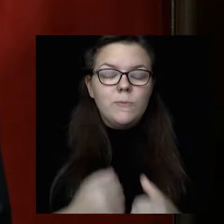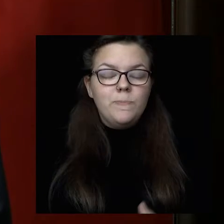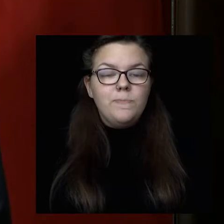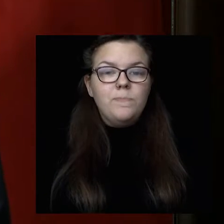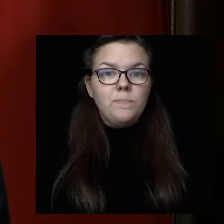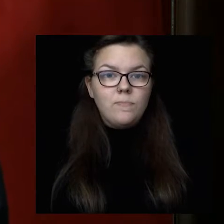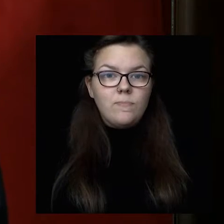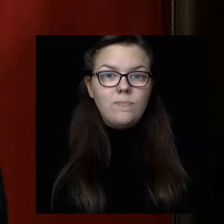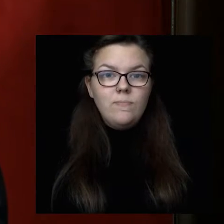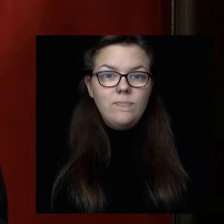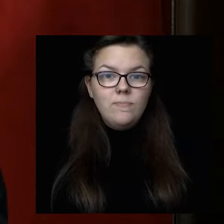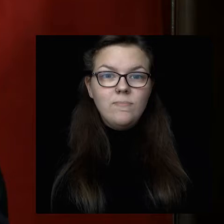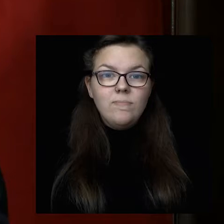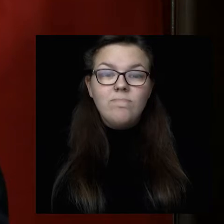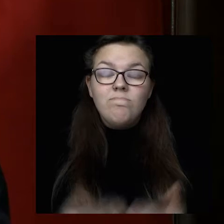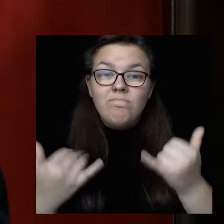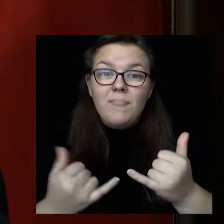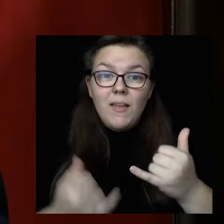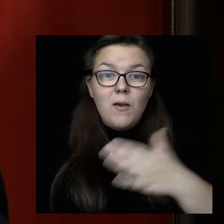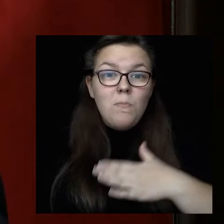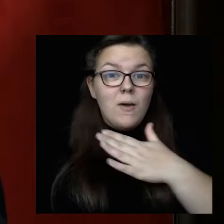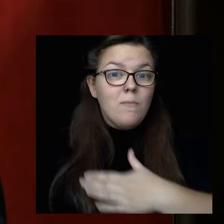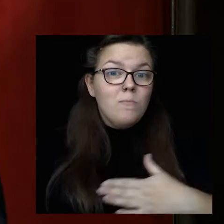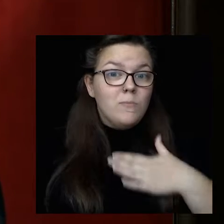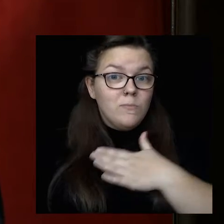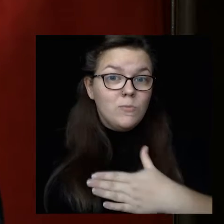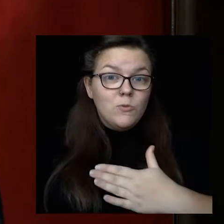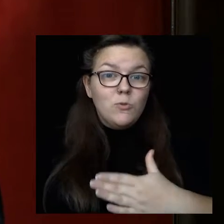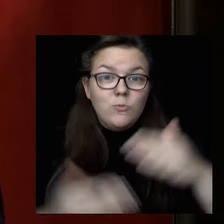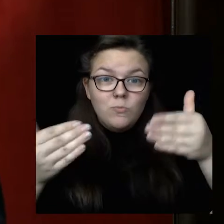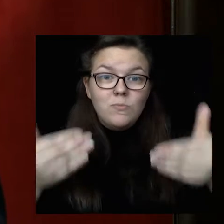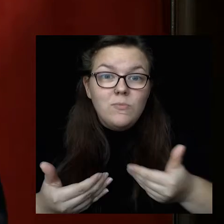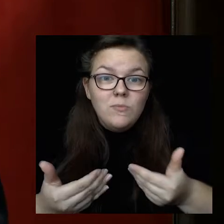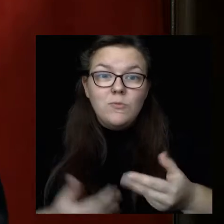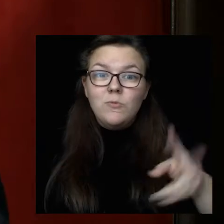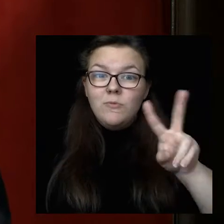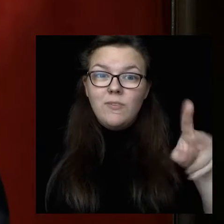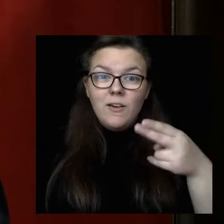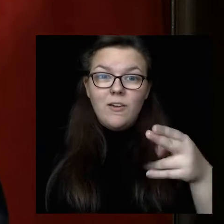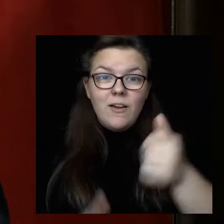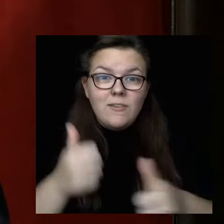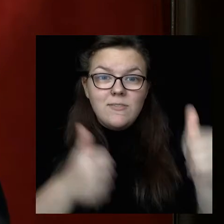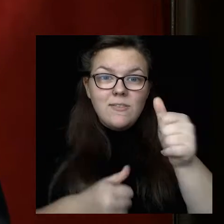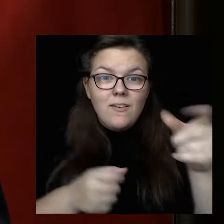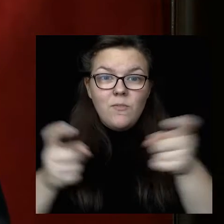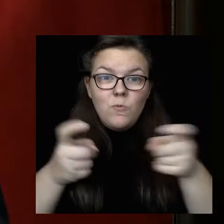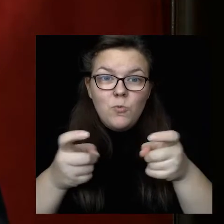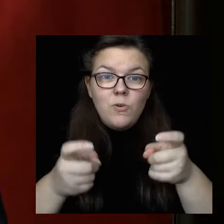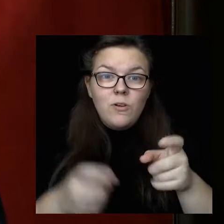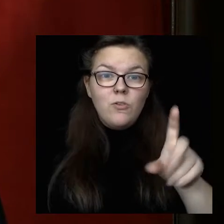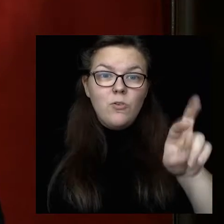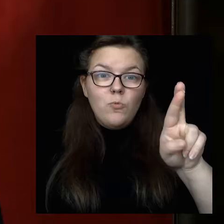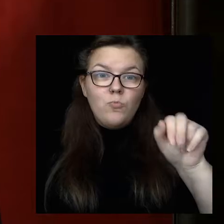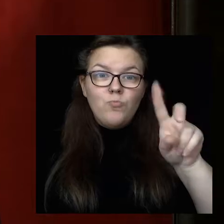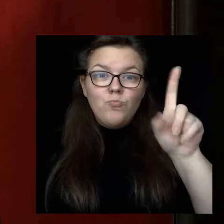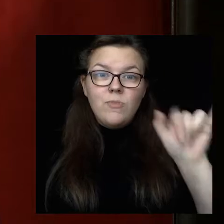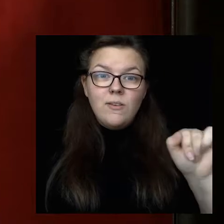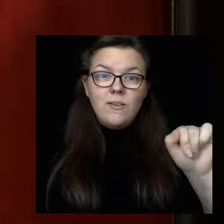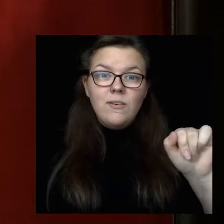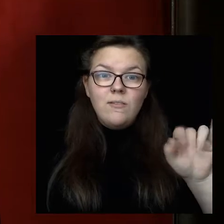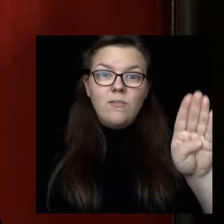of your great support. It's now my pleasure to introduce to you Vera House Executive